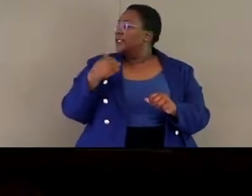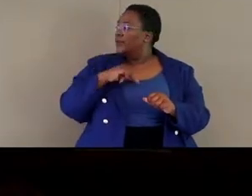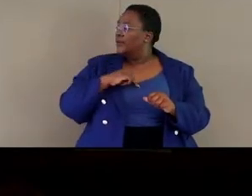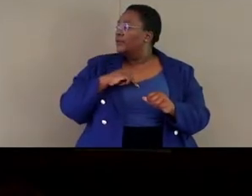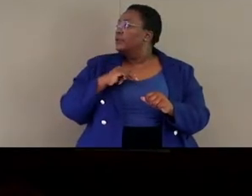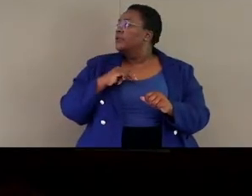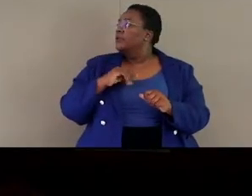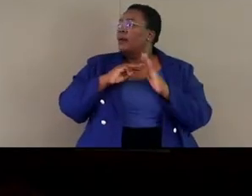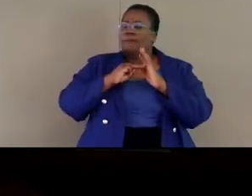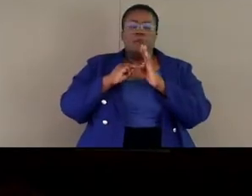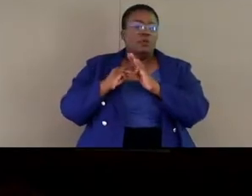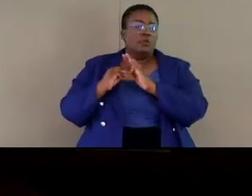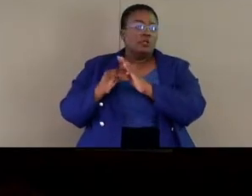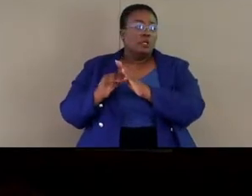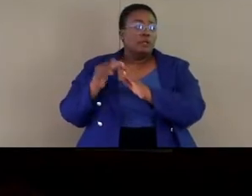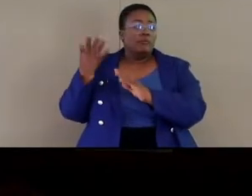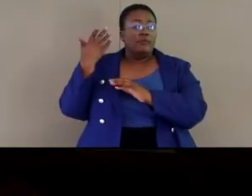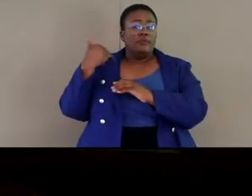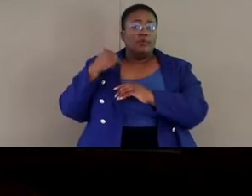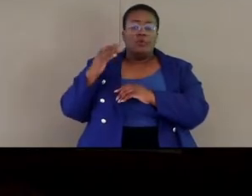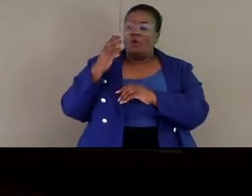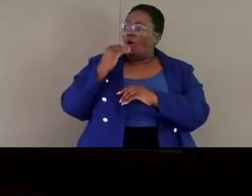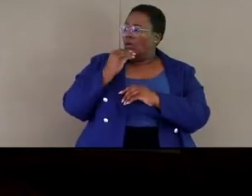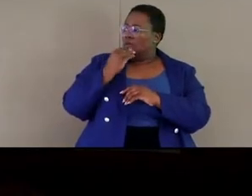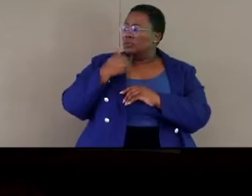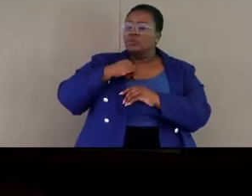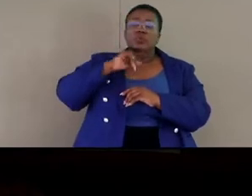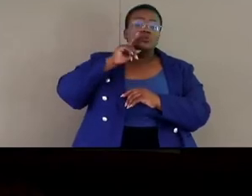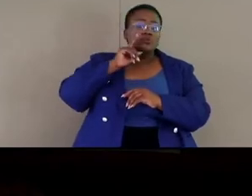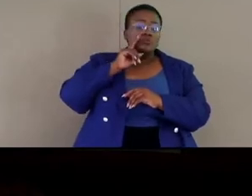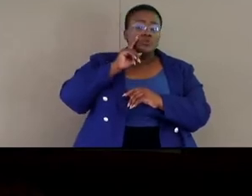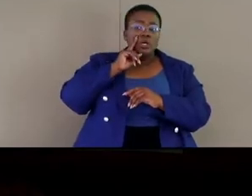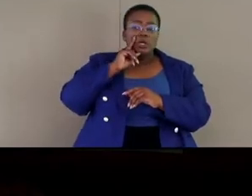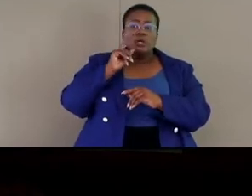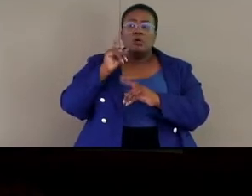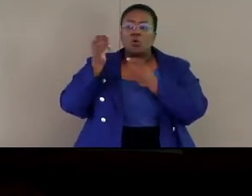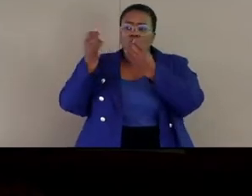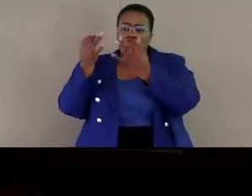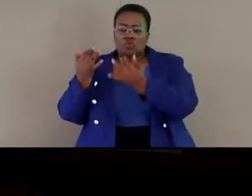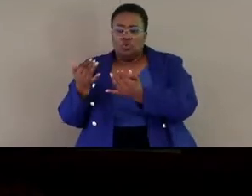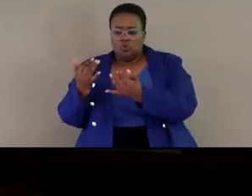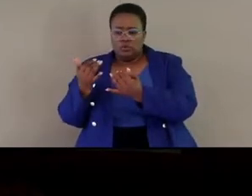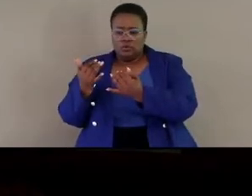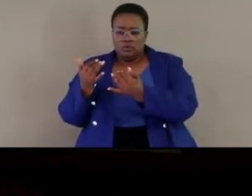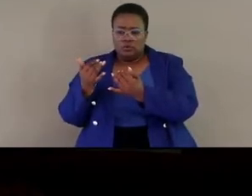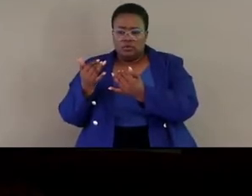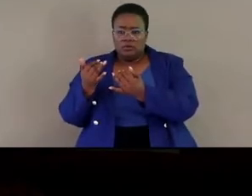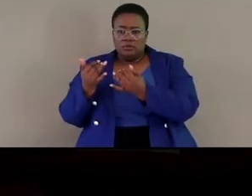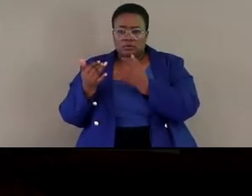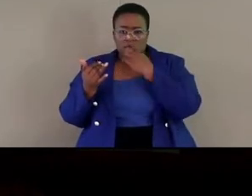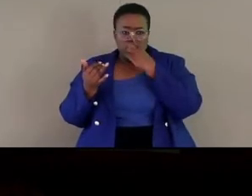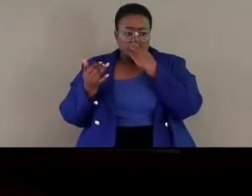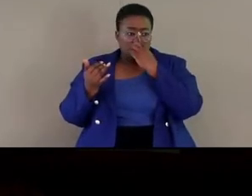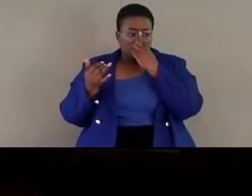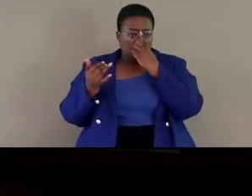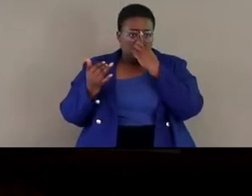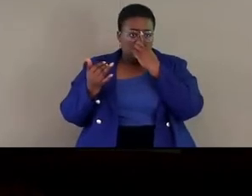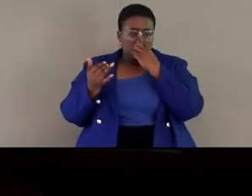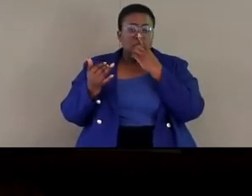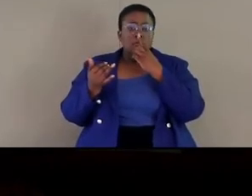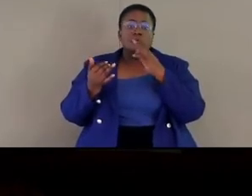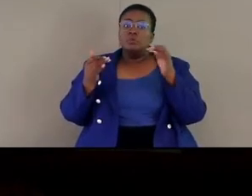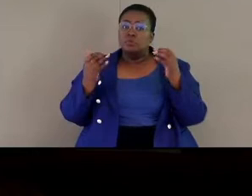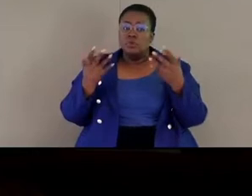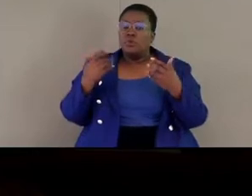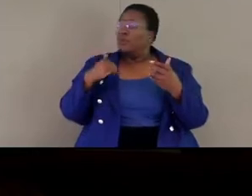quo. And earlier it was asked, we don't look at the cost of inaction. Actually, the status quo is the cost of inaction. Okay? Right? So,